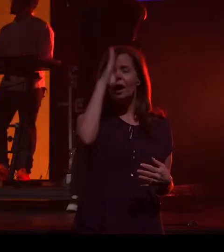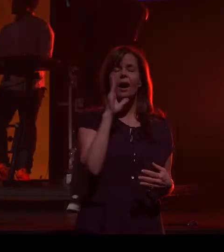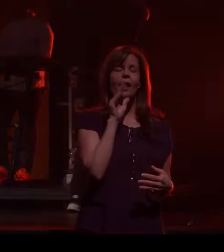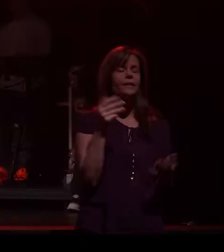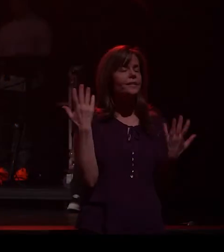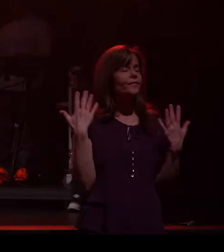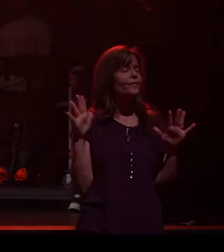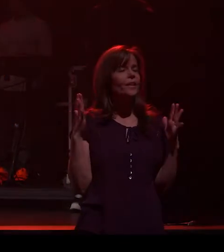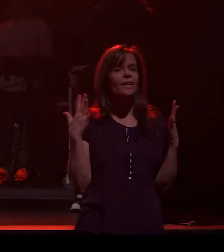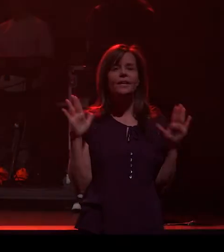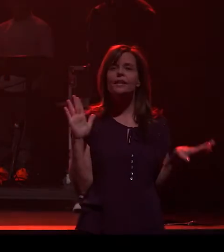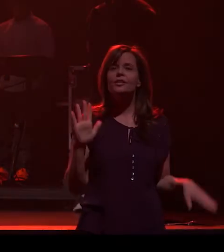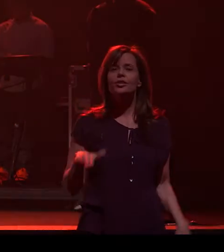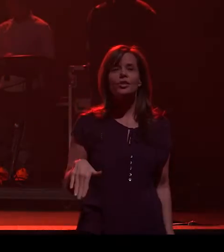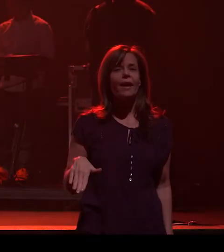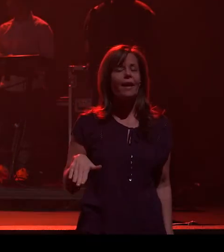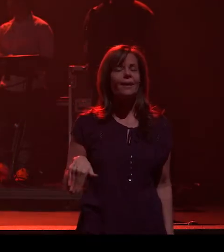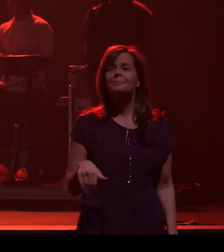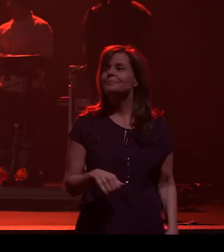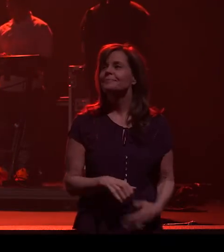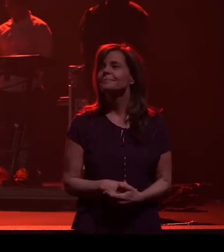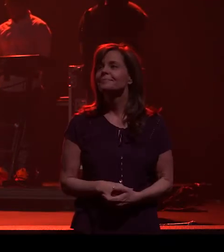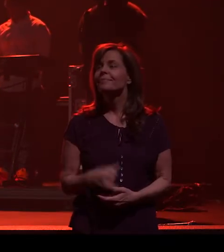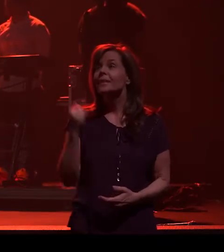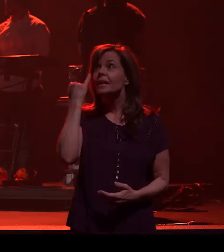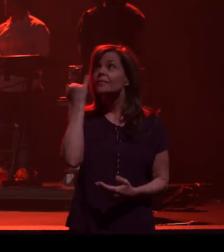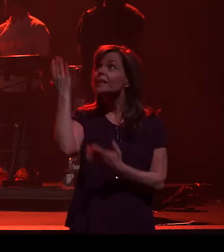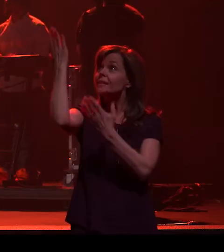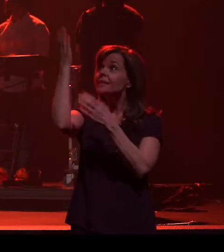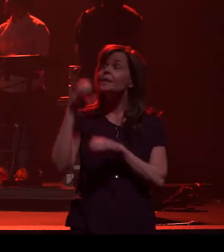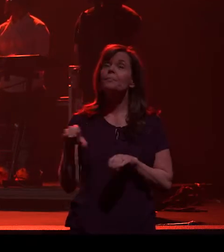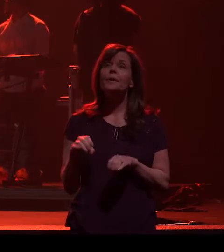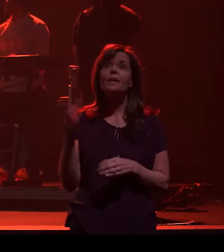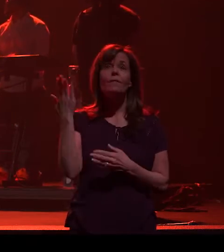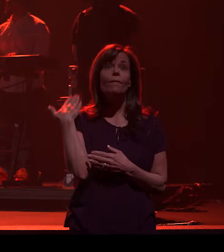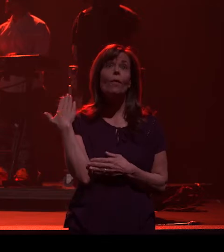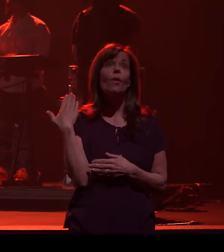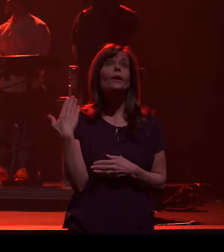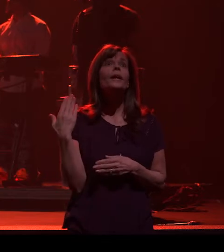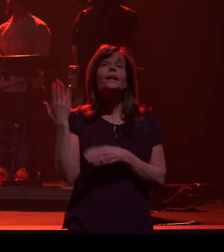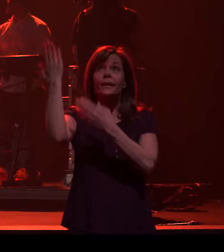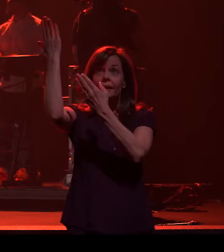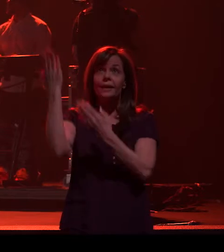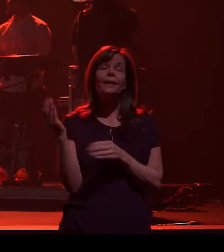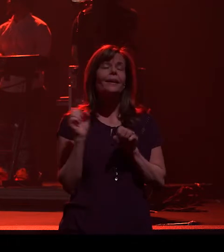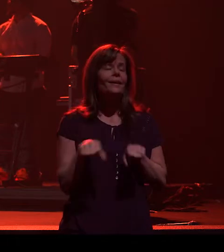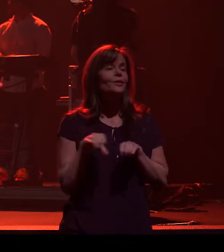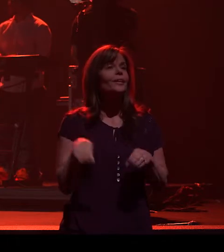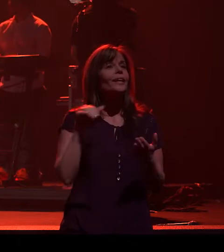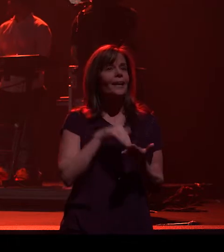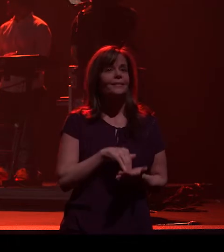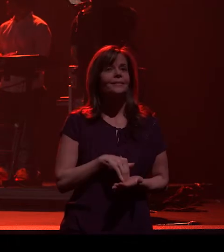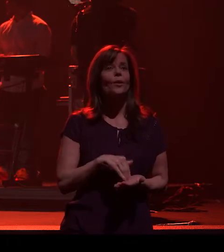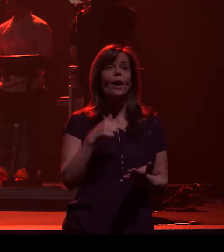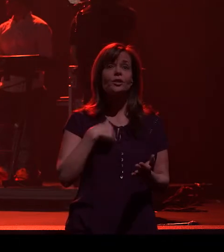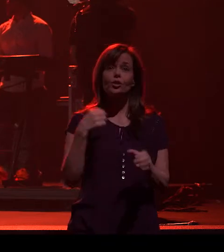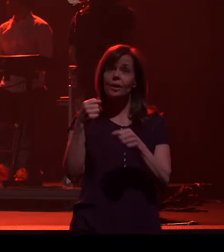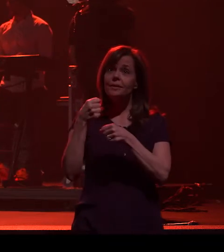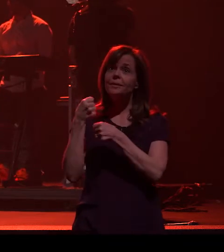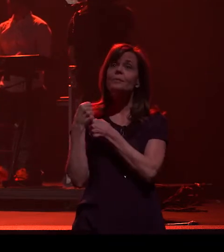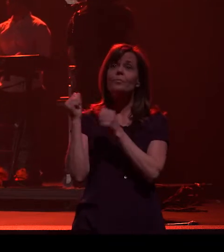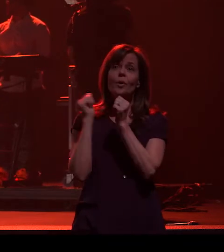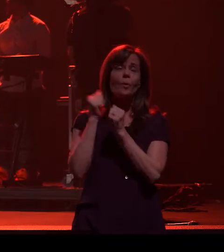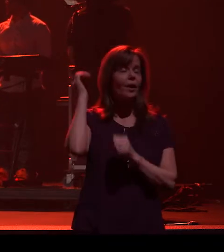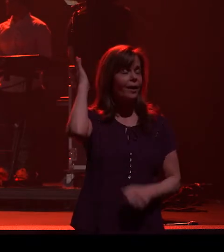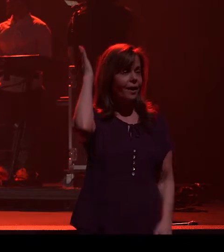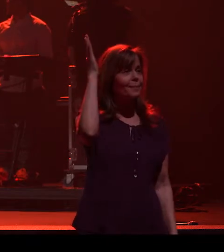My God isn't finished yet. If he did it before, he could do it again. So I'll